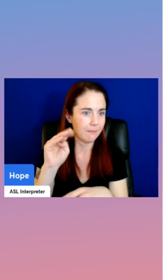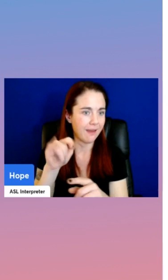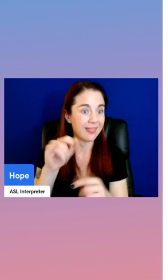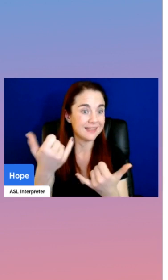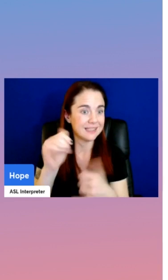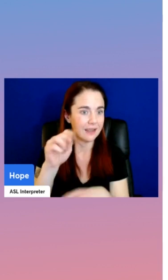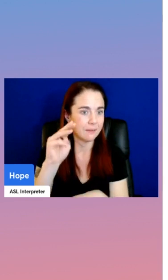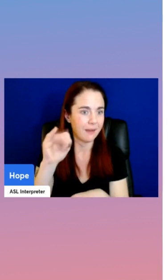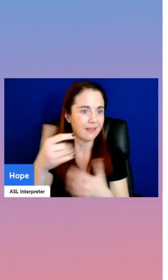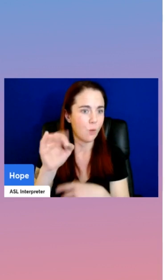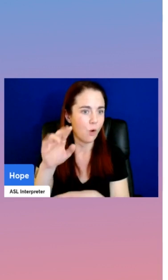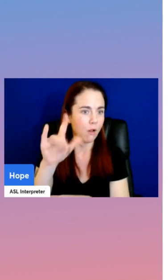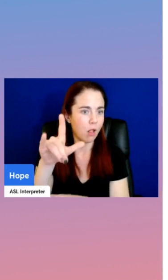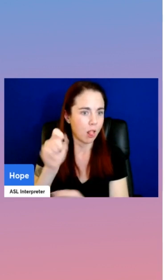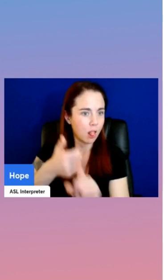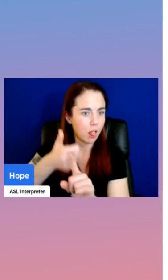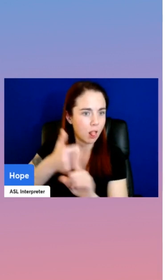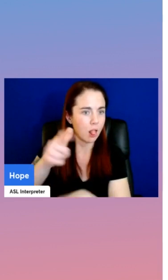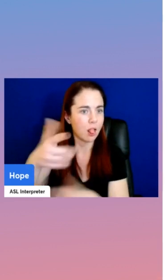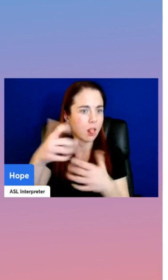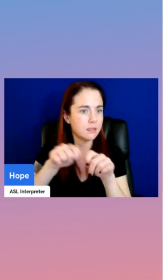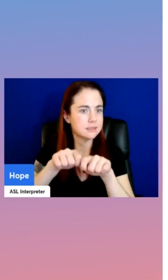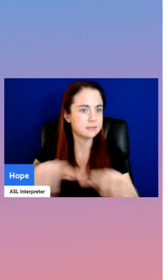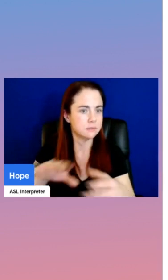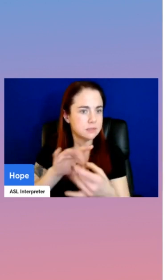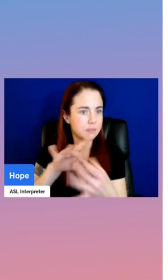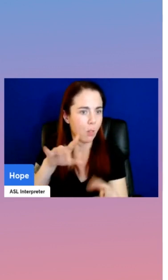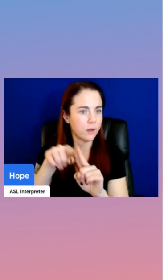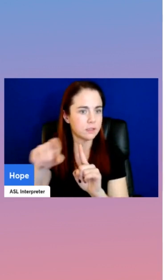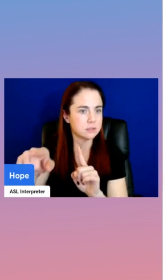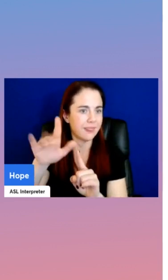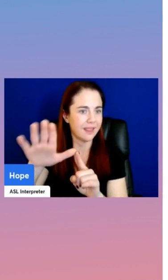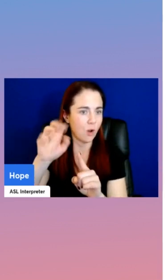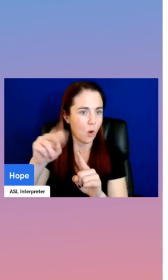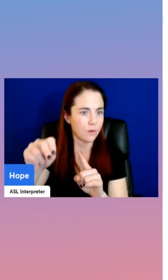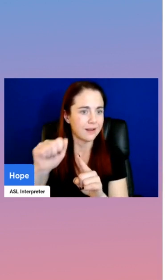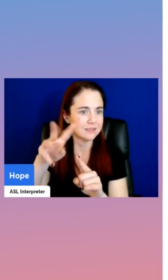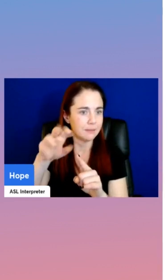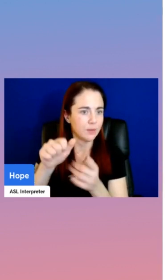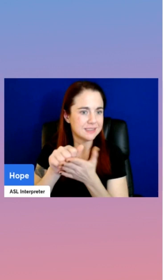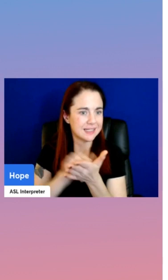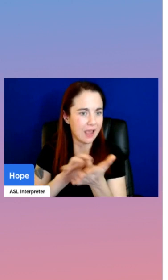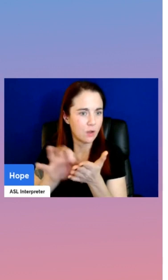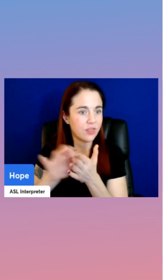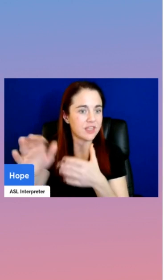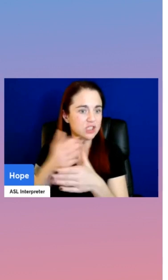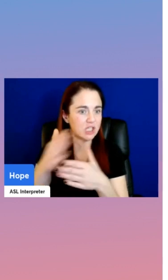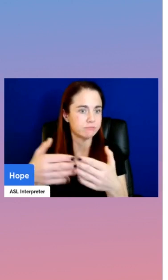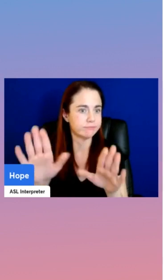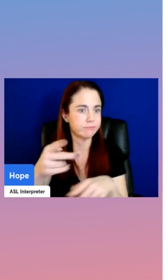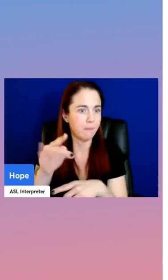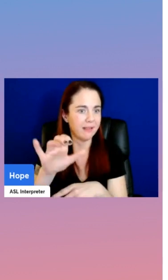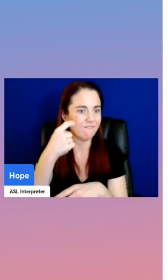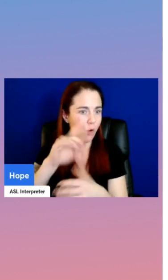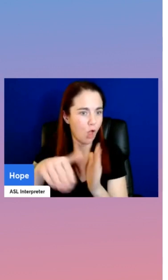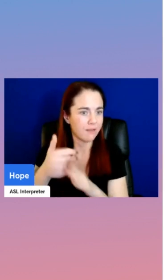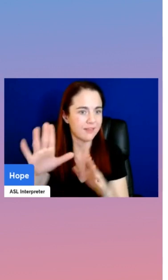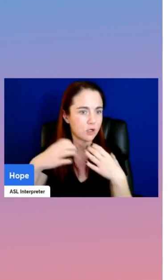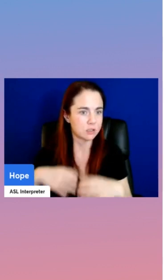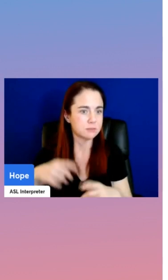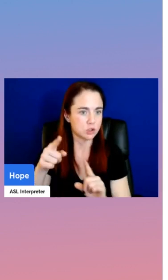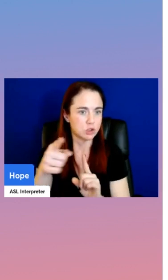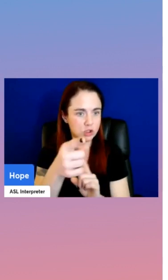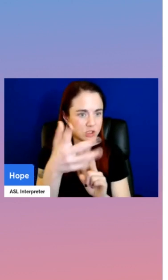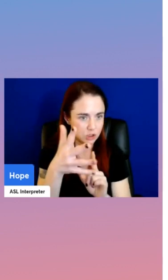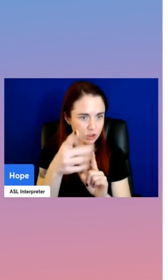that Oracle deploys in their own AWS account, and they share publicly to all their customers